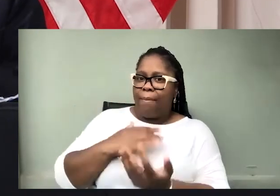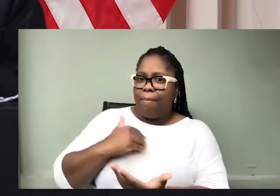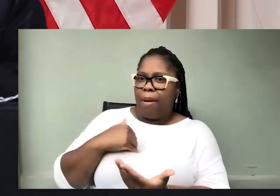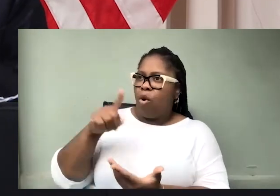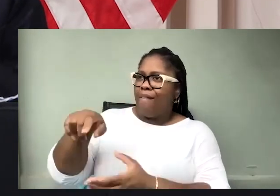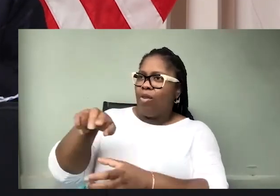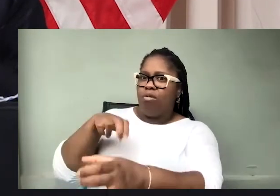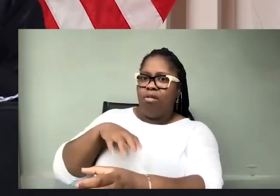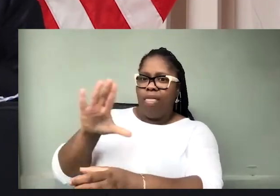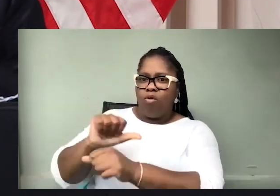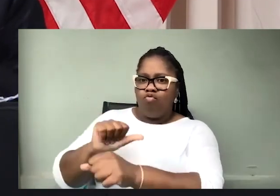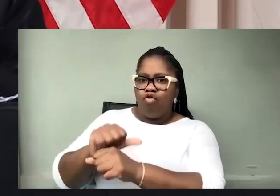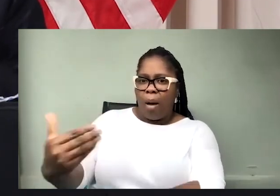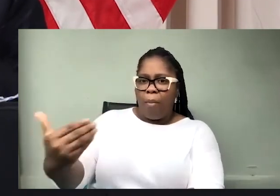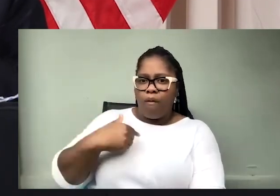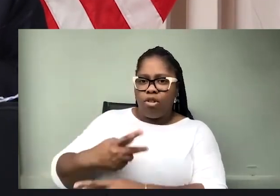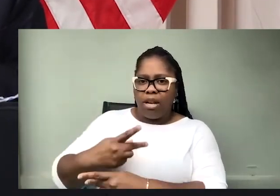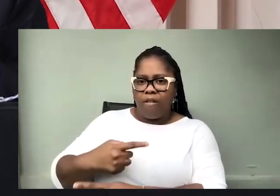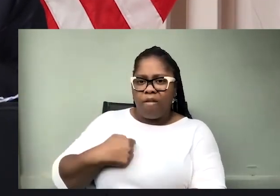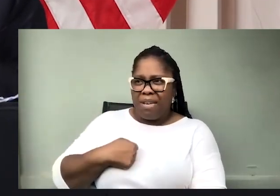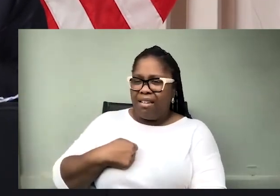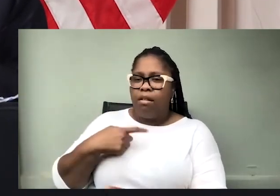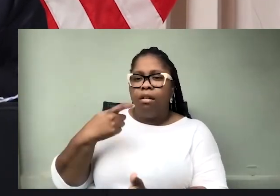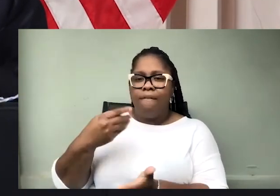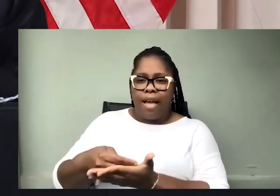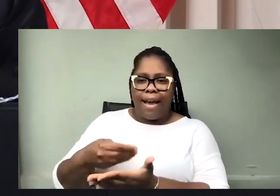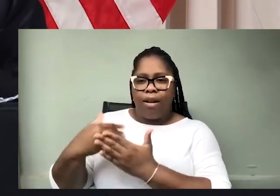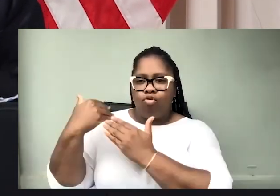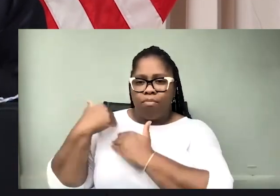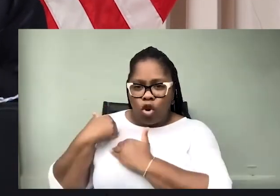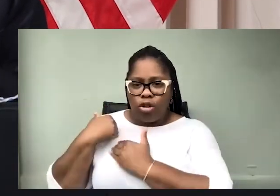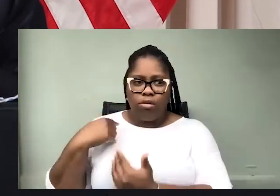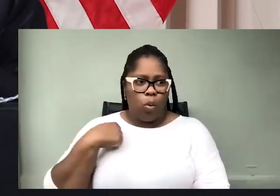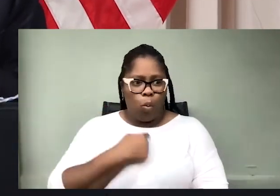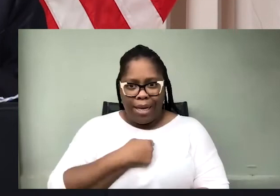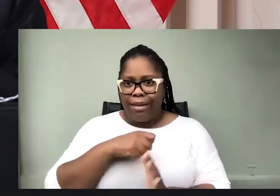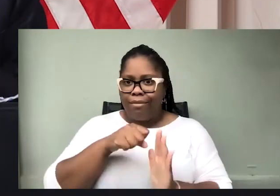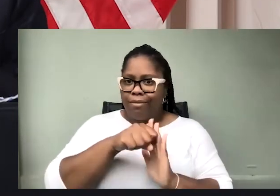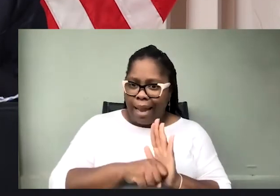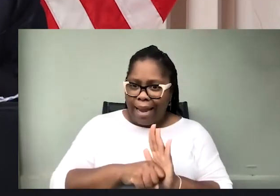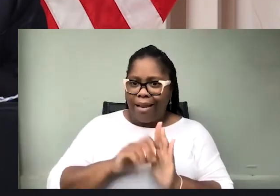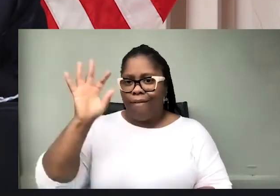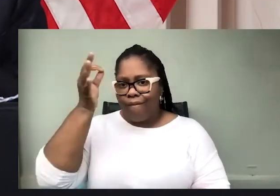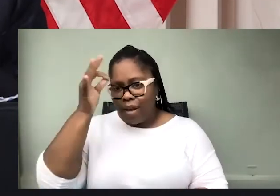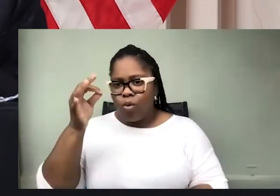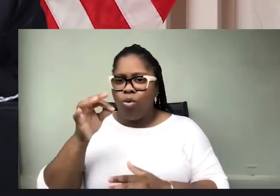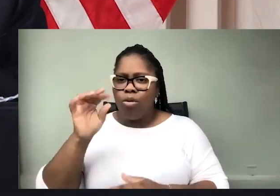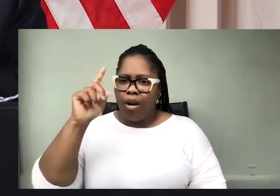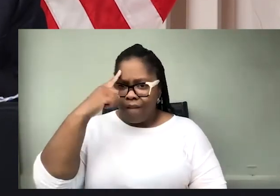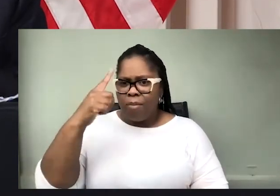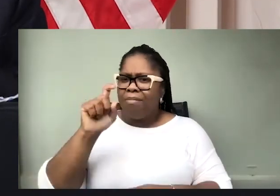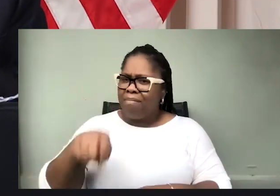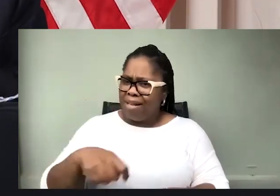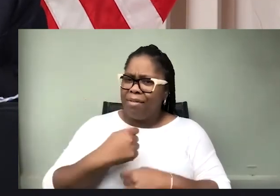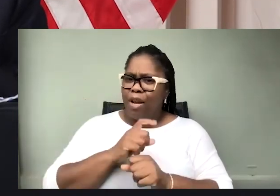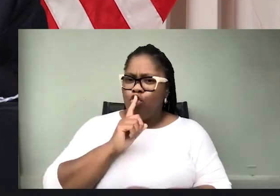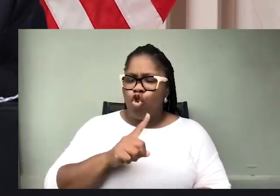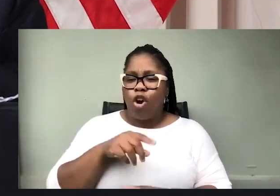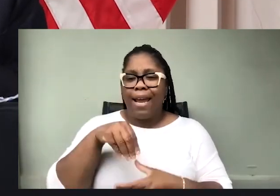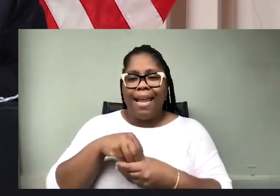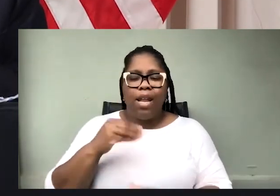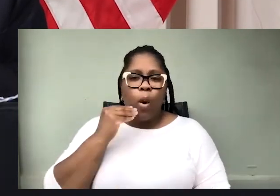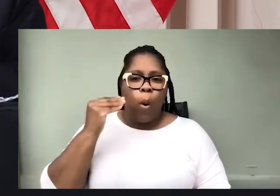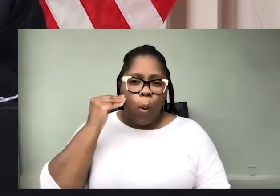that kind of care. And so we, as a government, state government, federal government, need to make sure that